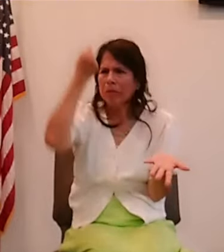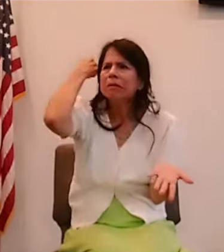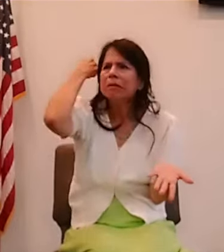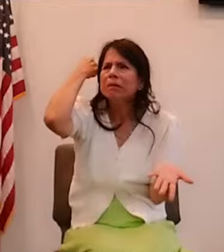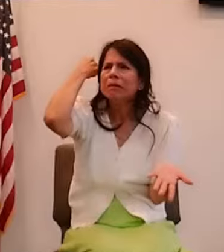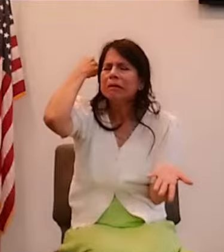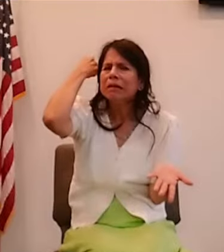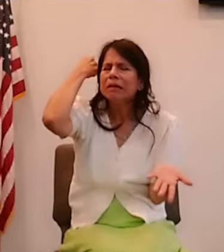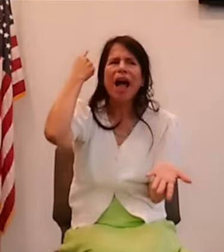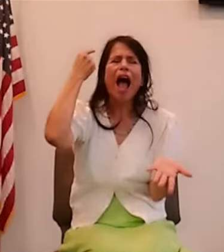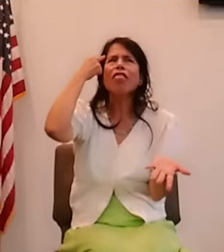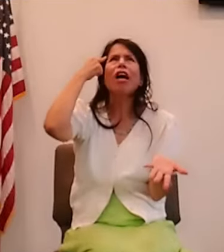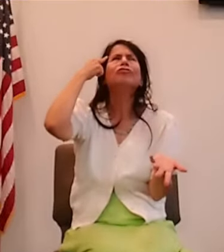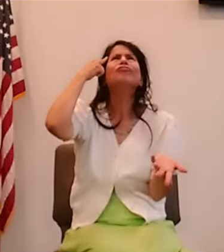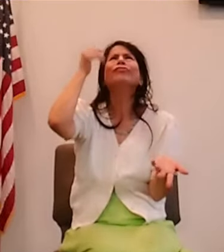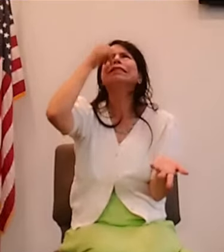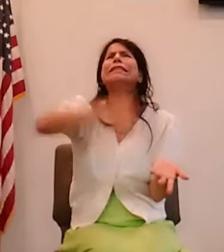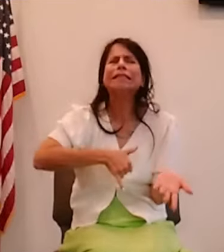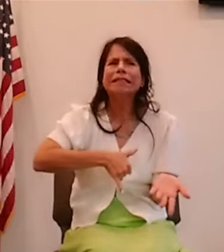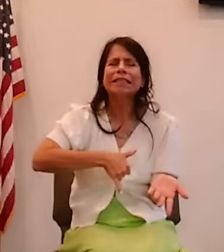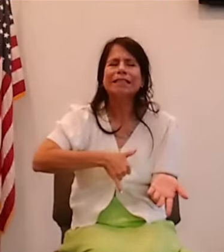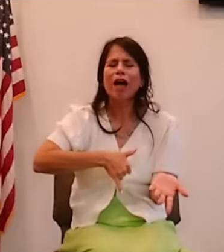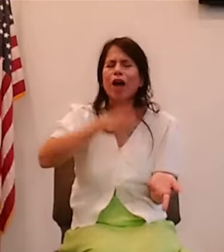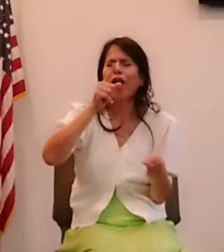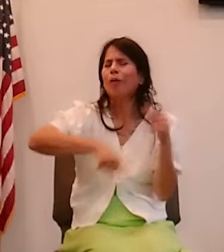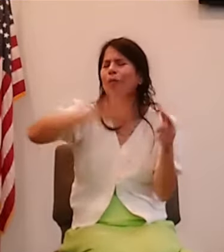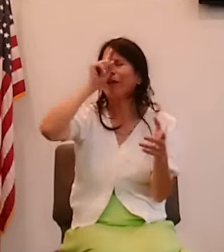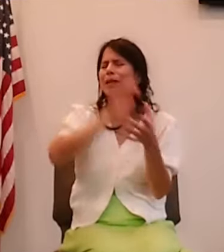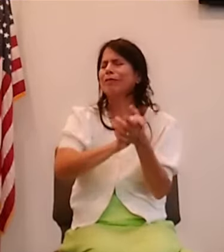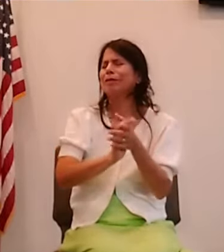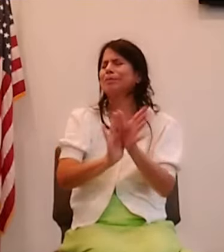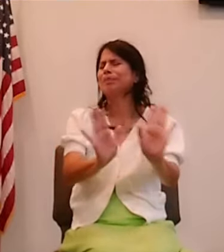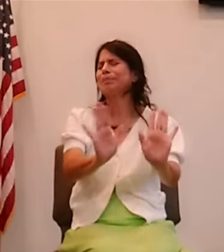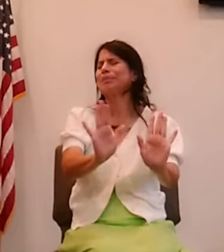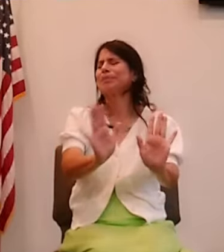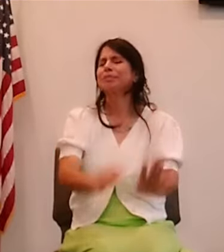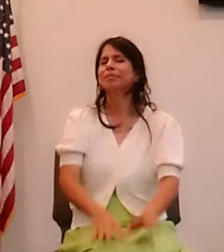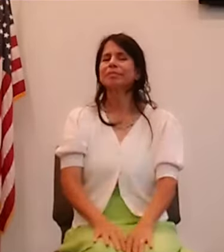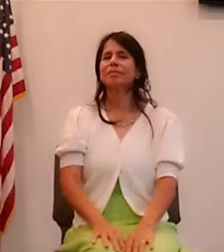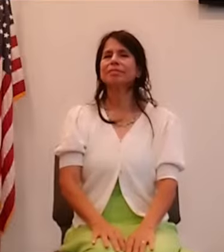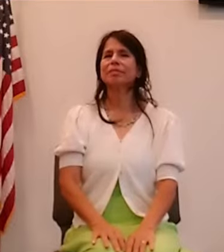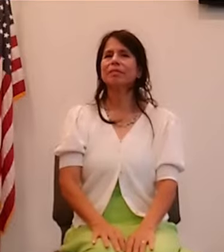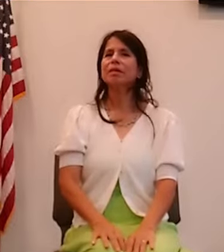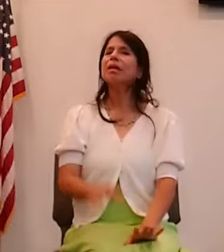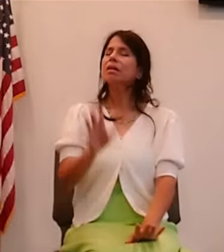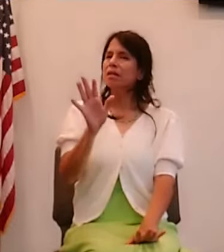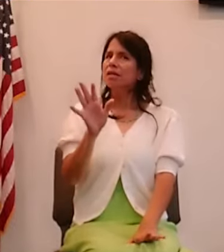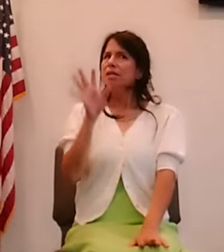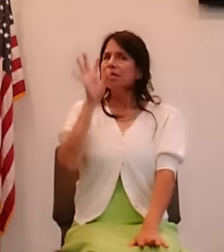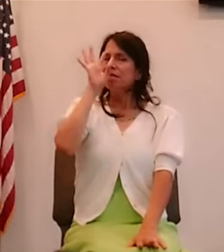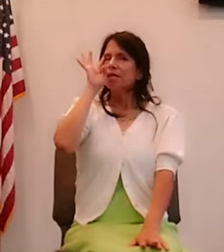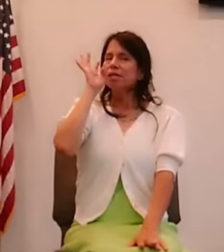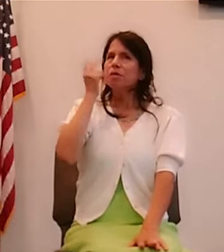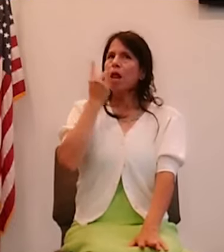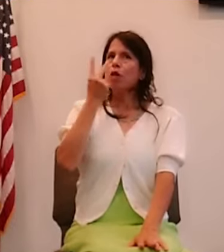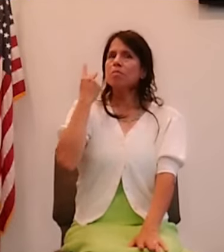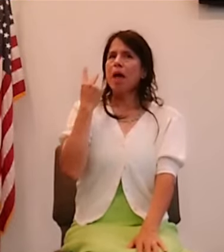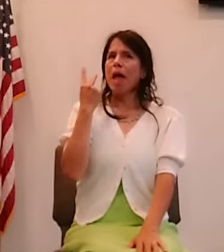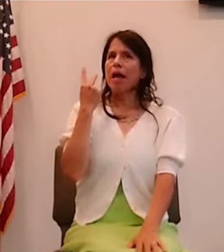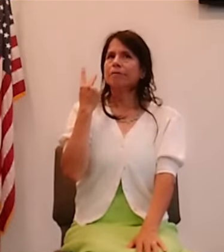it was so ridiculous, I just couldn't believe it. The odd thing is